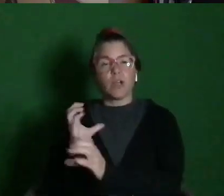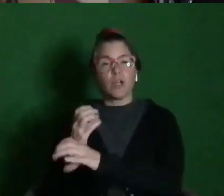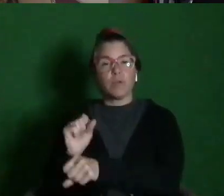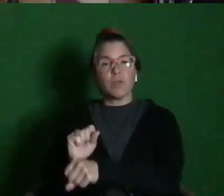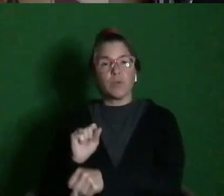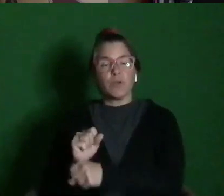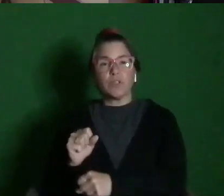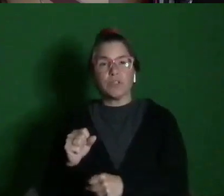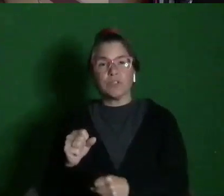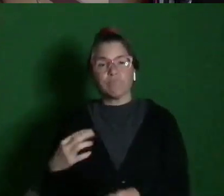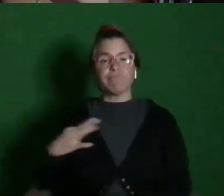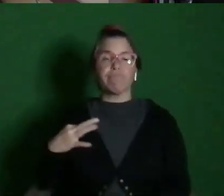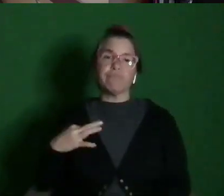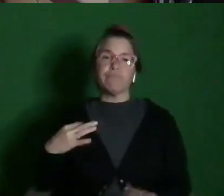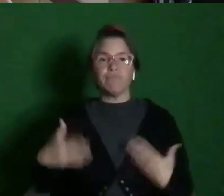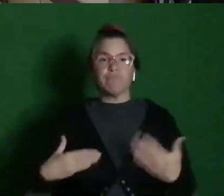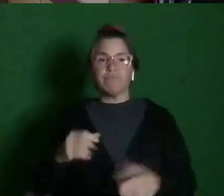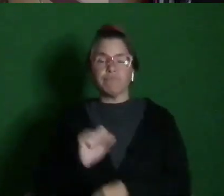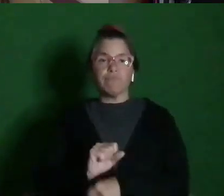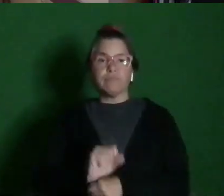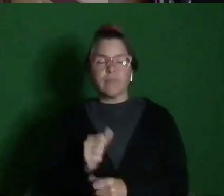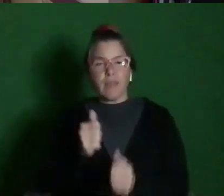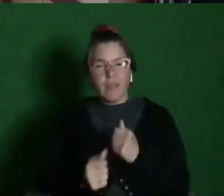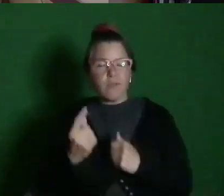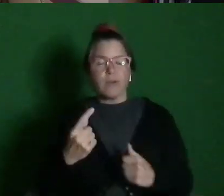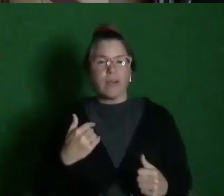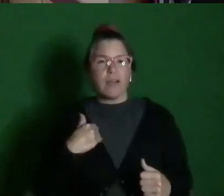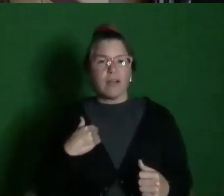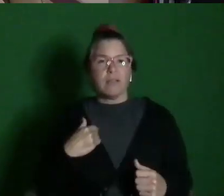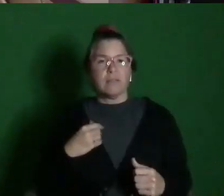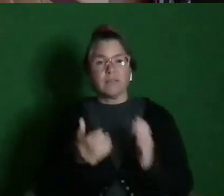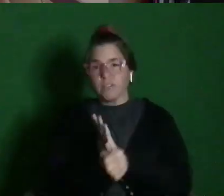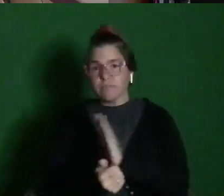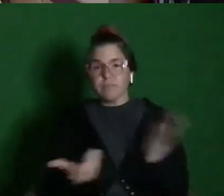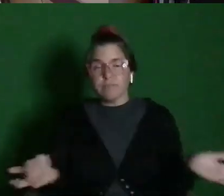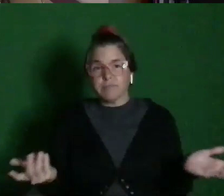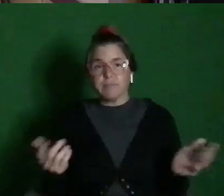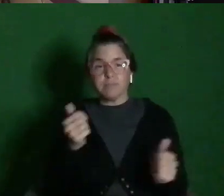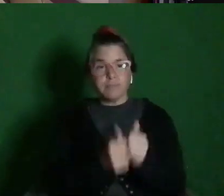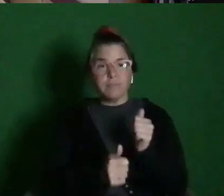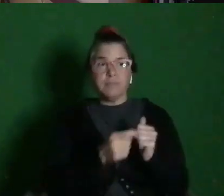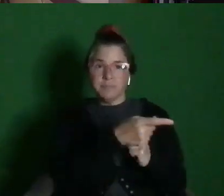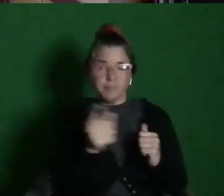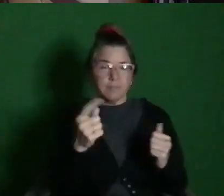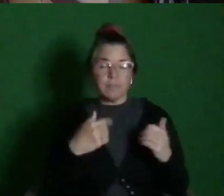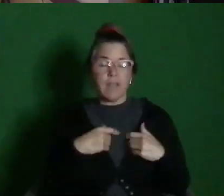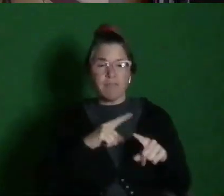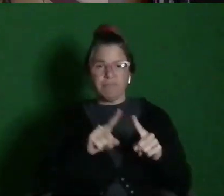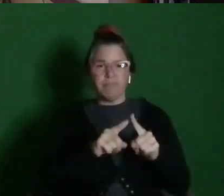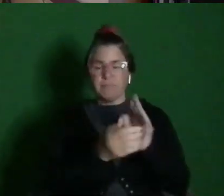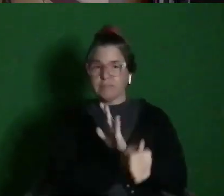to me, and she just volunteered to do that. And so everyone has skills. Like, each and every one of you has a lot of